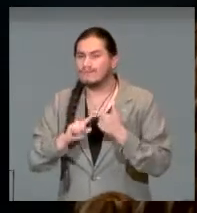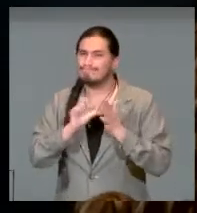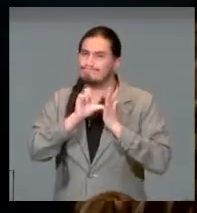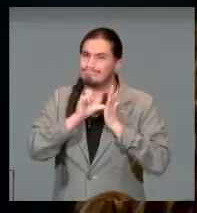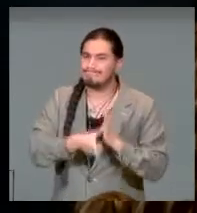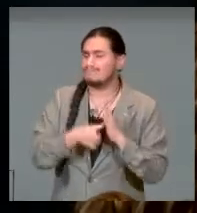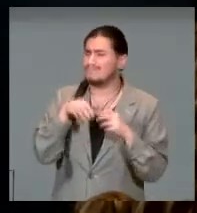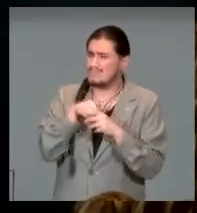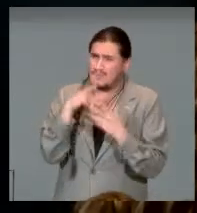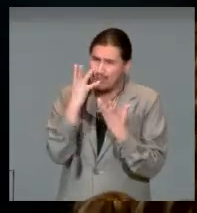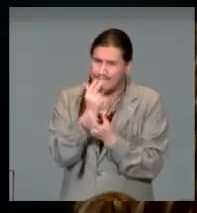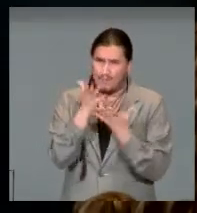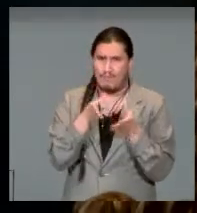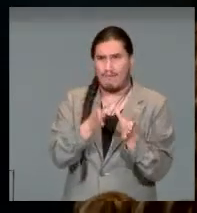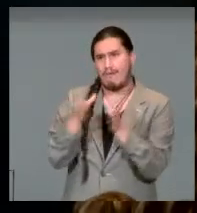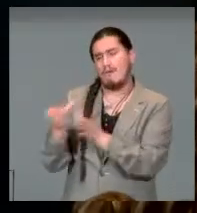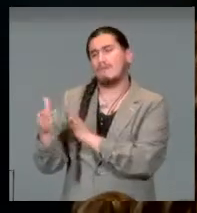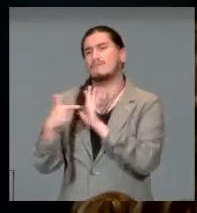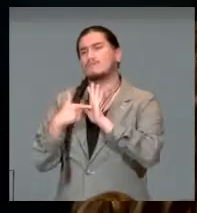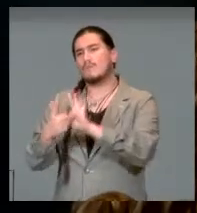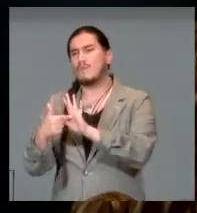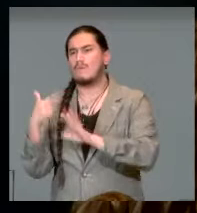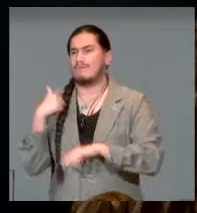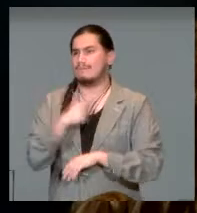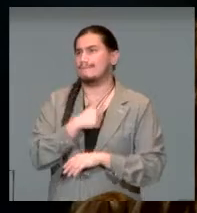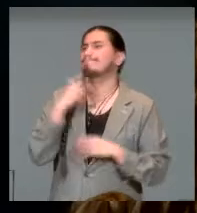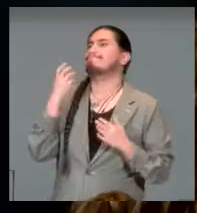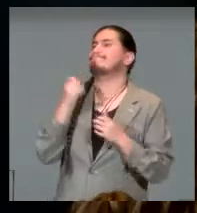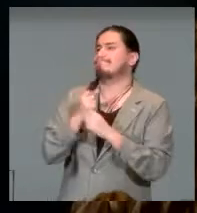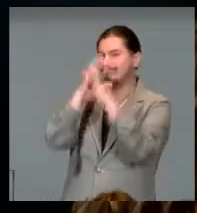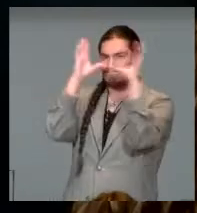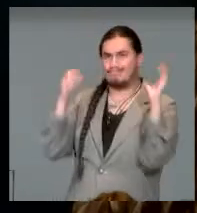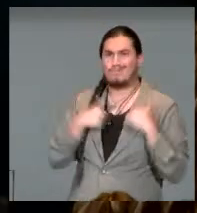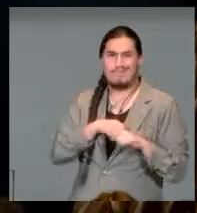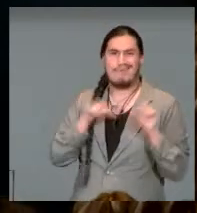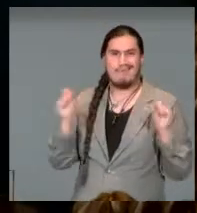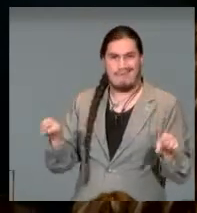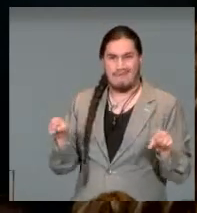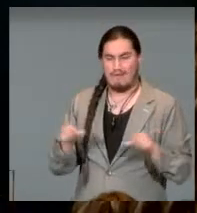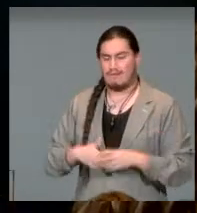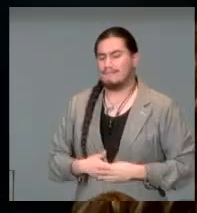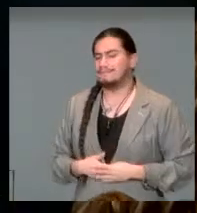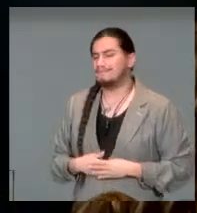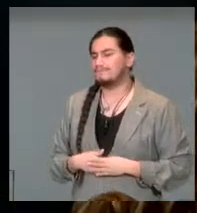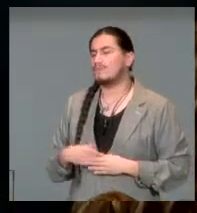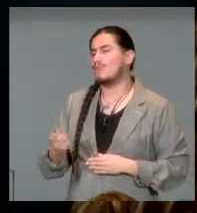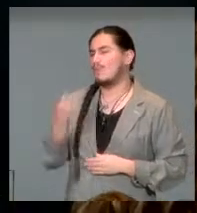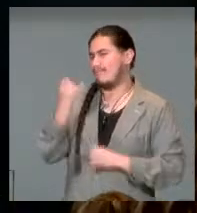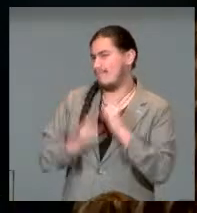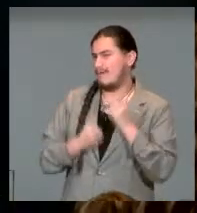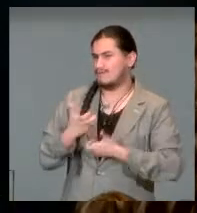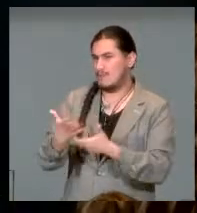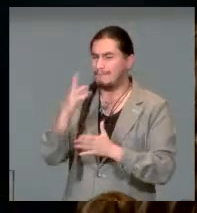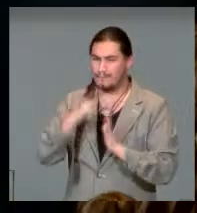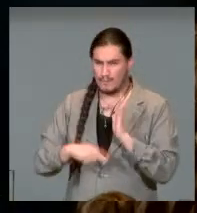in a beautiful way, give us a better understanding of. And so I'll just read one last poem.